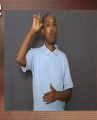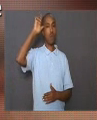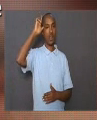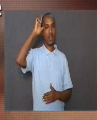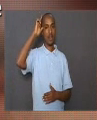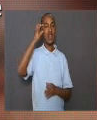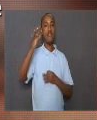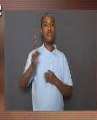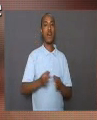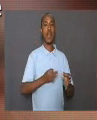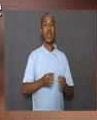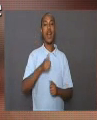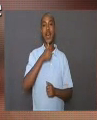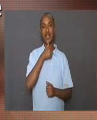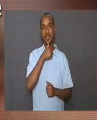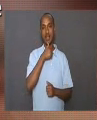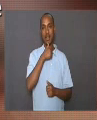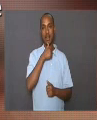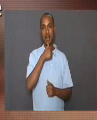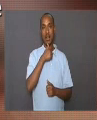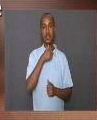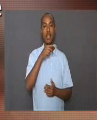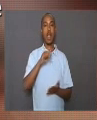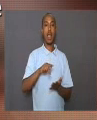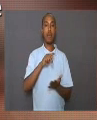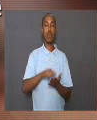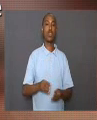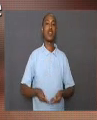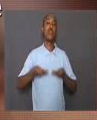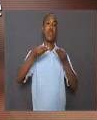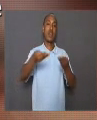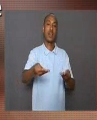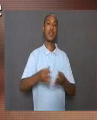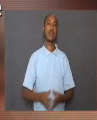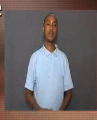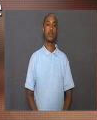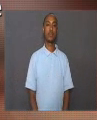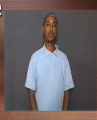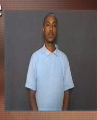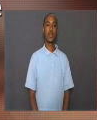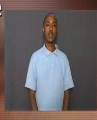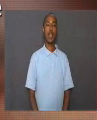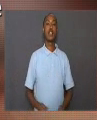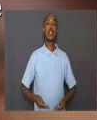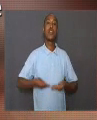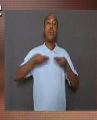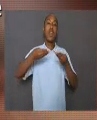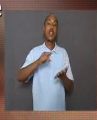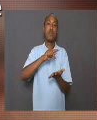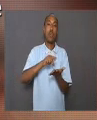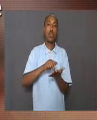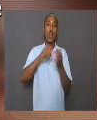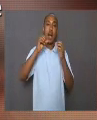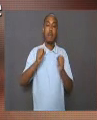because Bronsted-Lowry defined an acid as a proton donor.